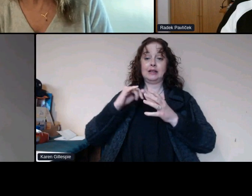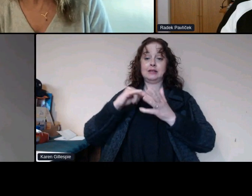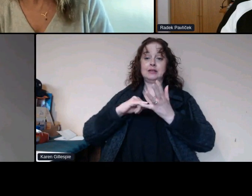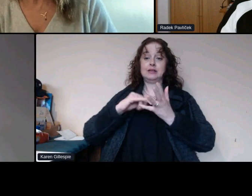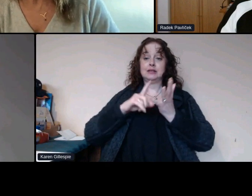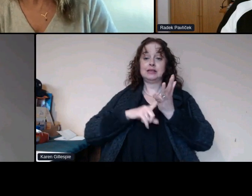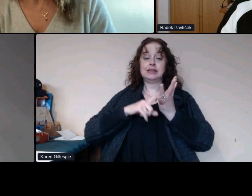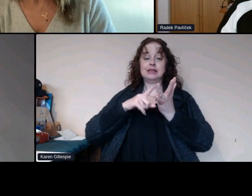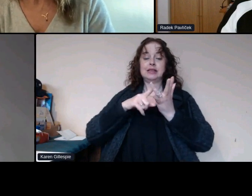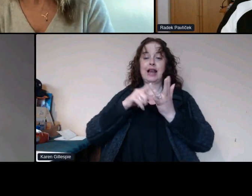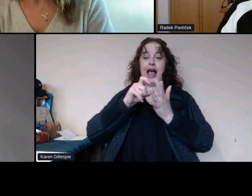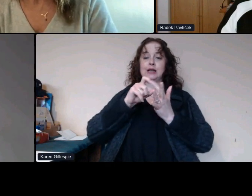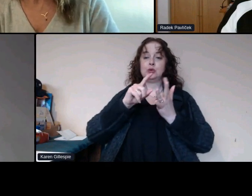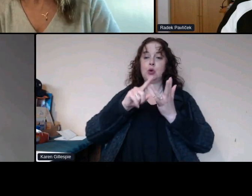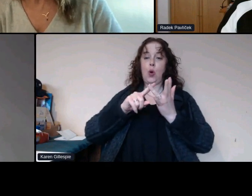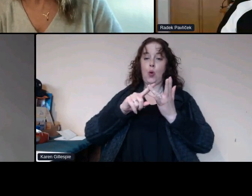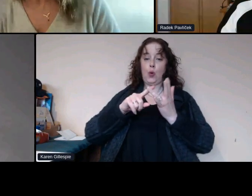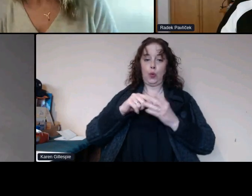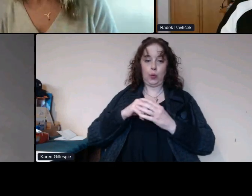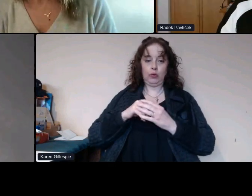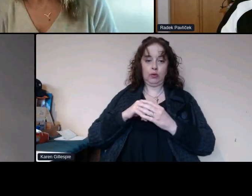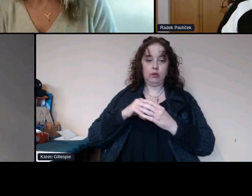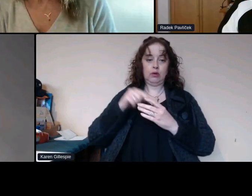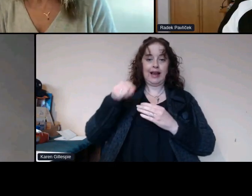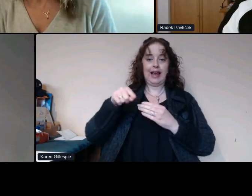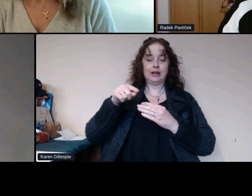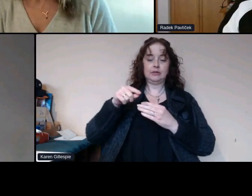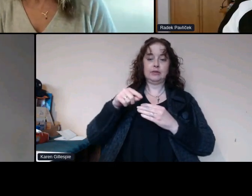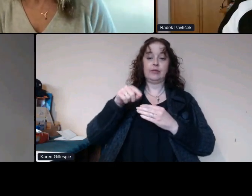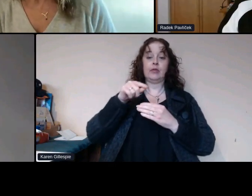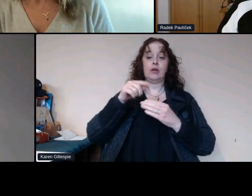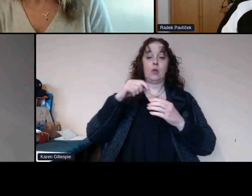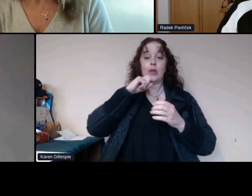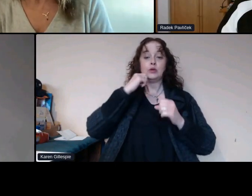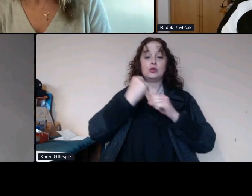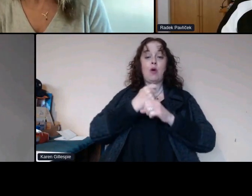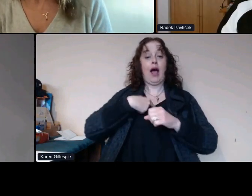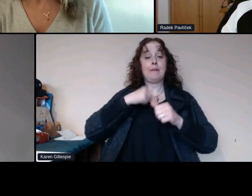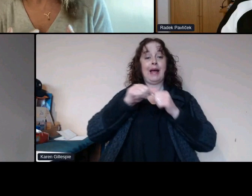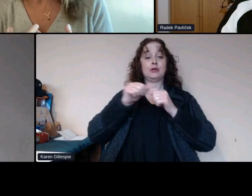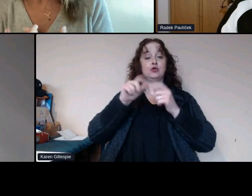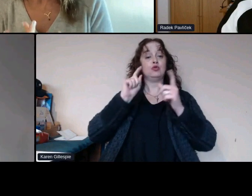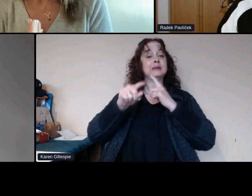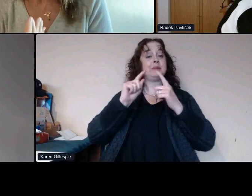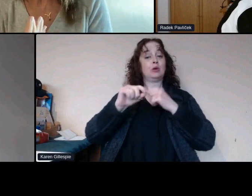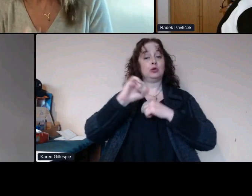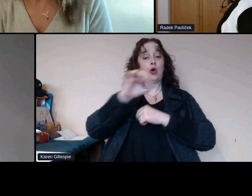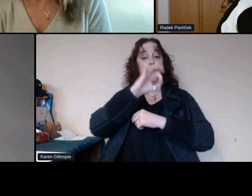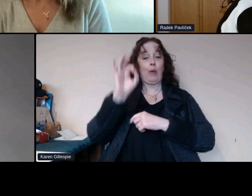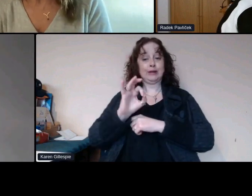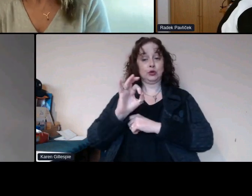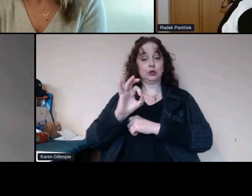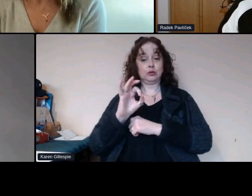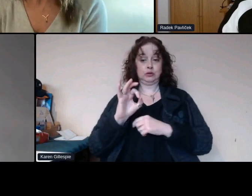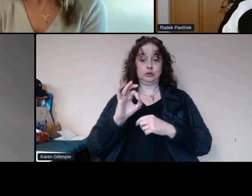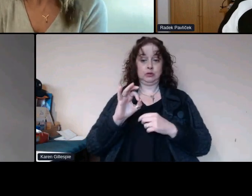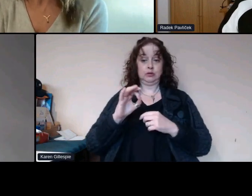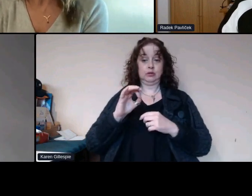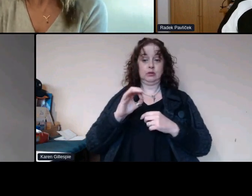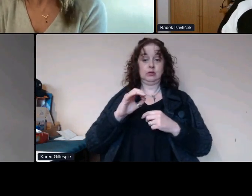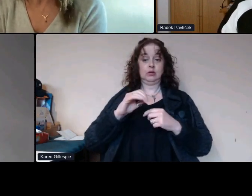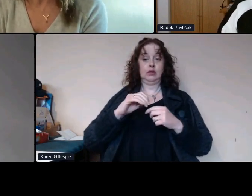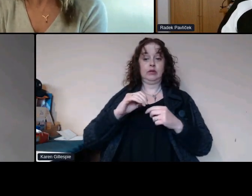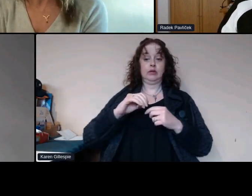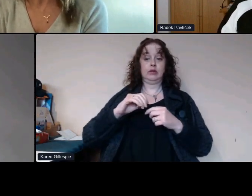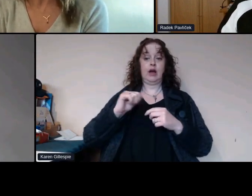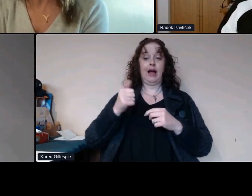in here in Hopin, and we will do our best to respond to your questions in speaking after Alberto